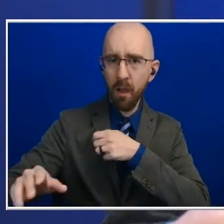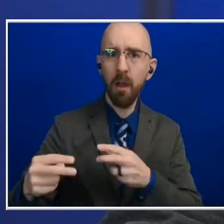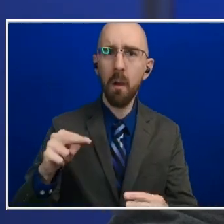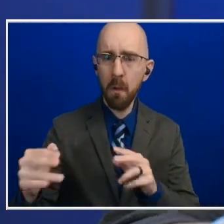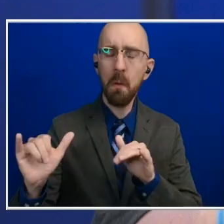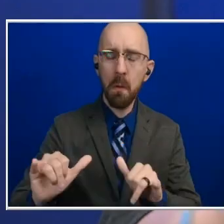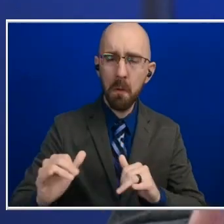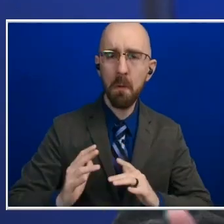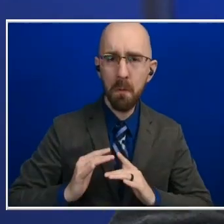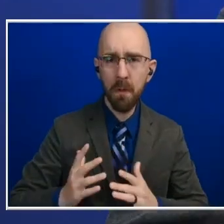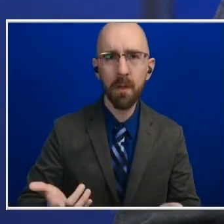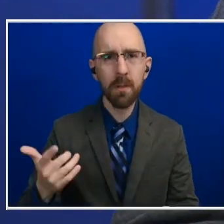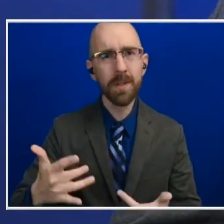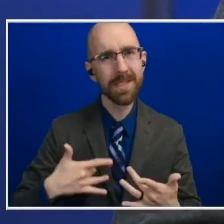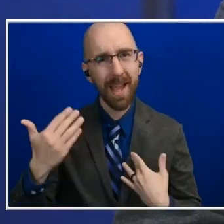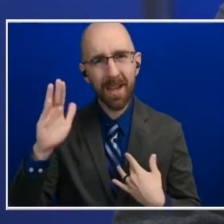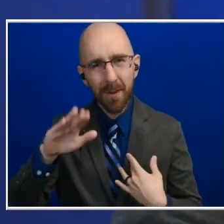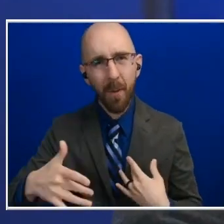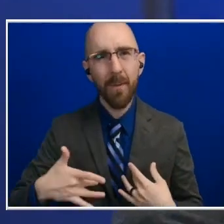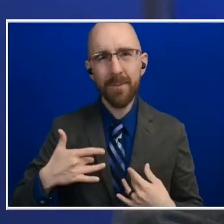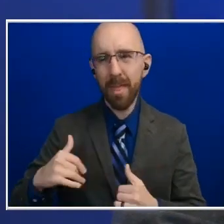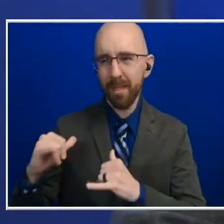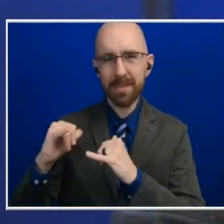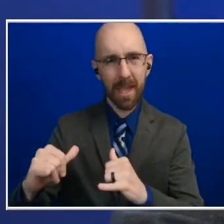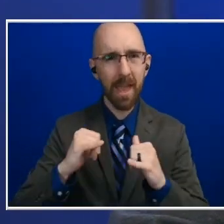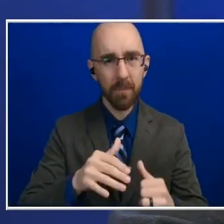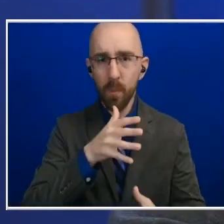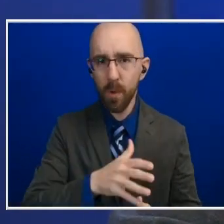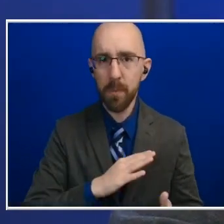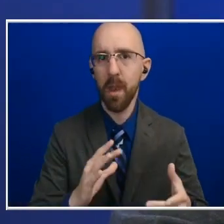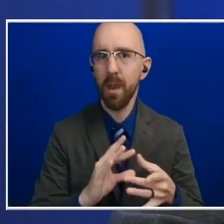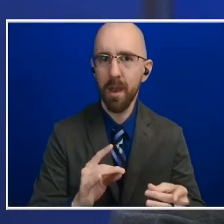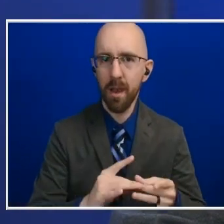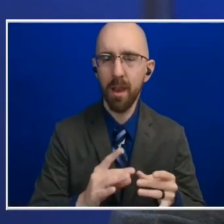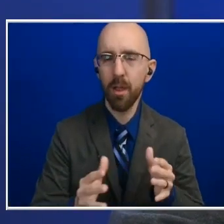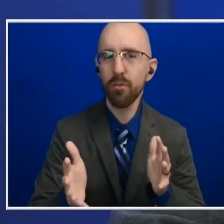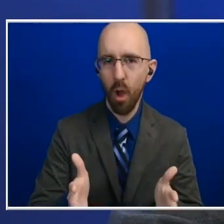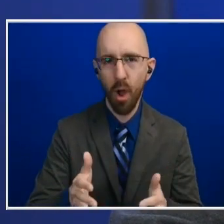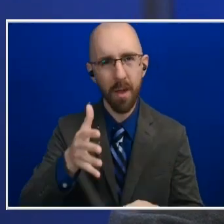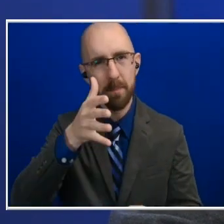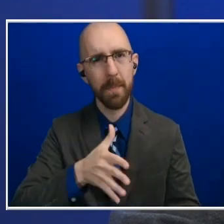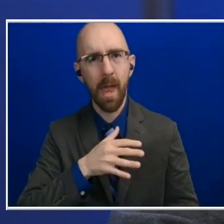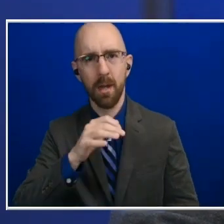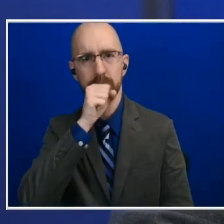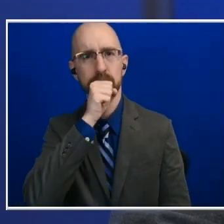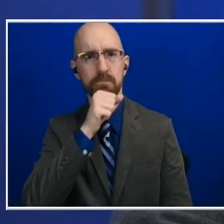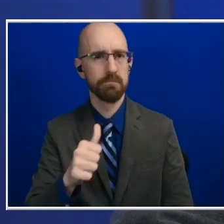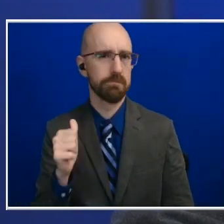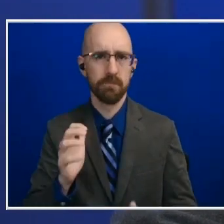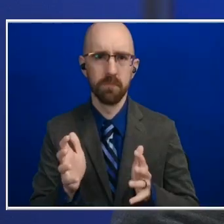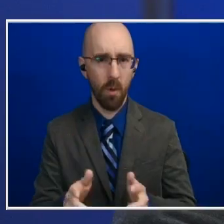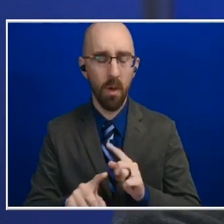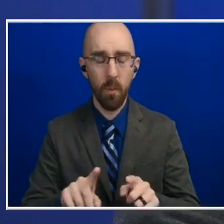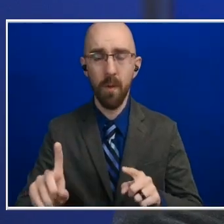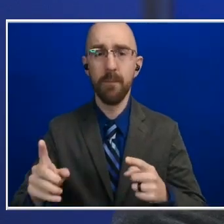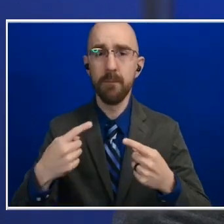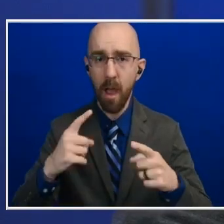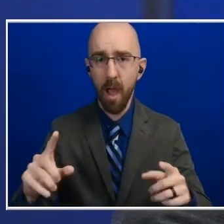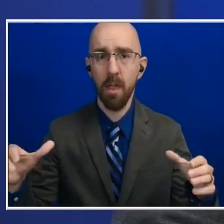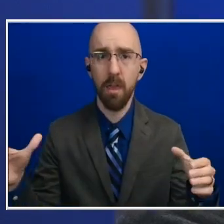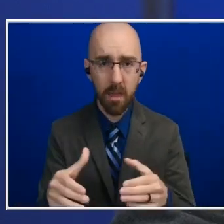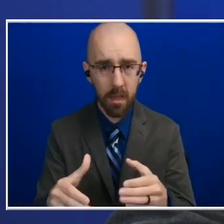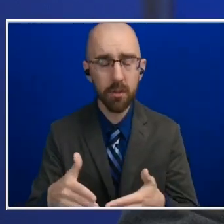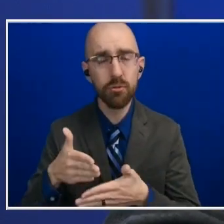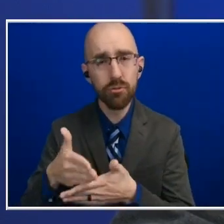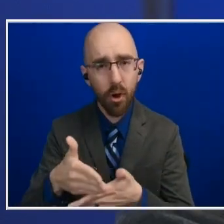feel the same way. We women talk about things, men don't. But when they finally got together and be able to share what they've all been